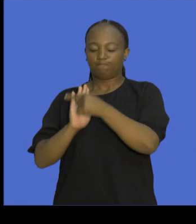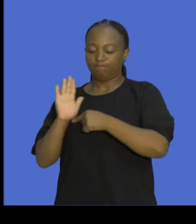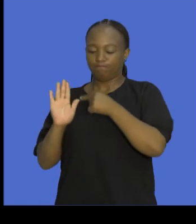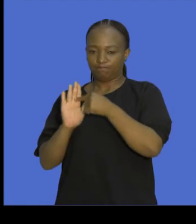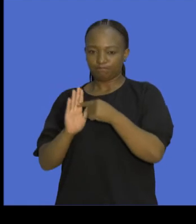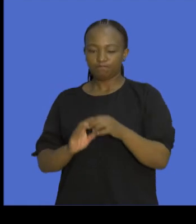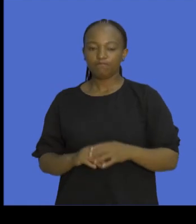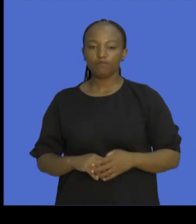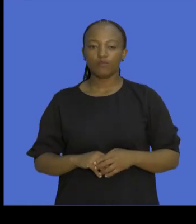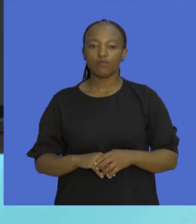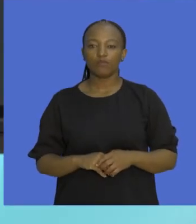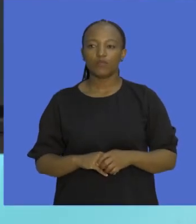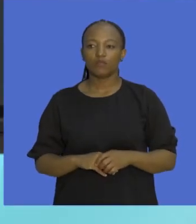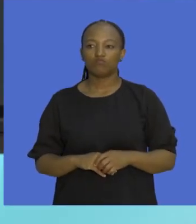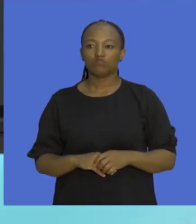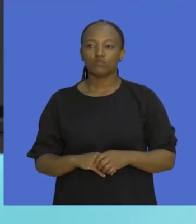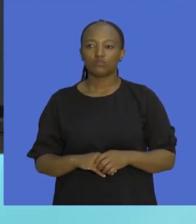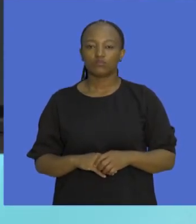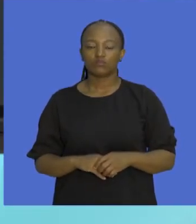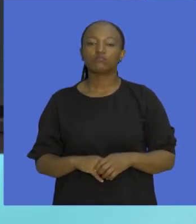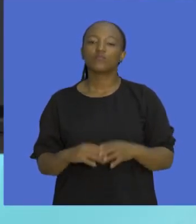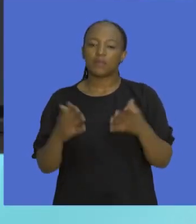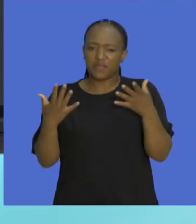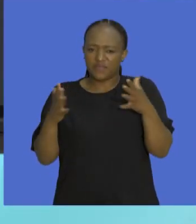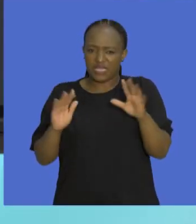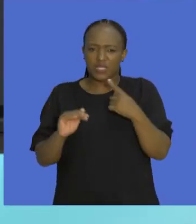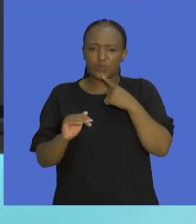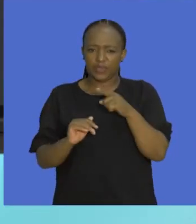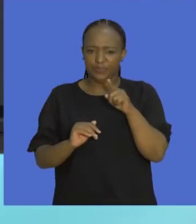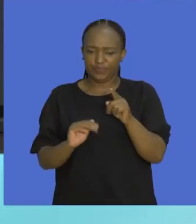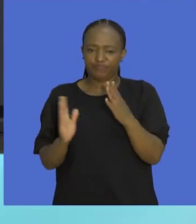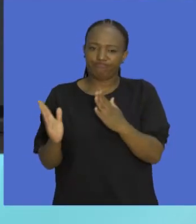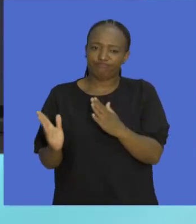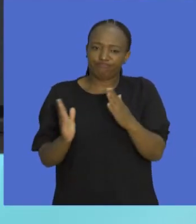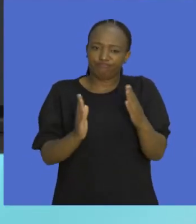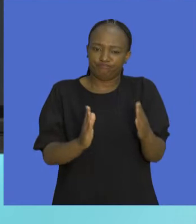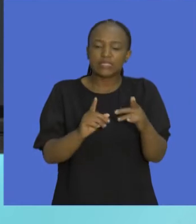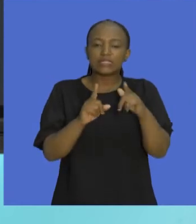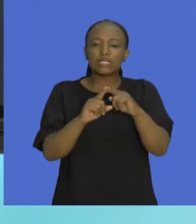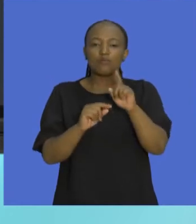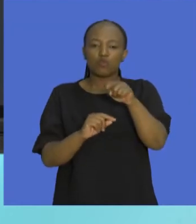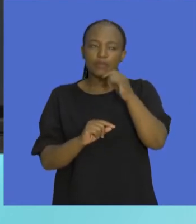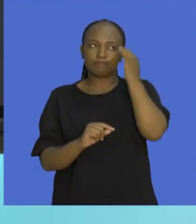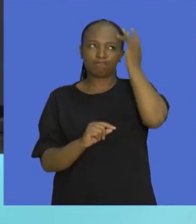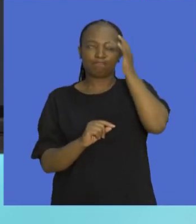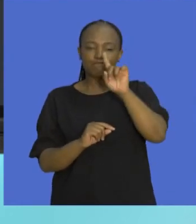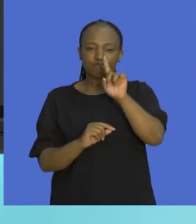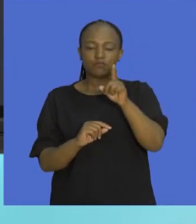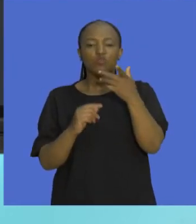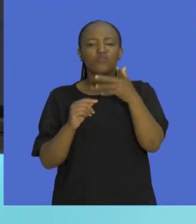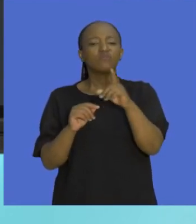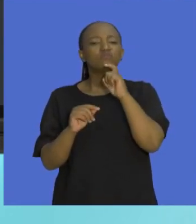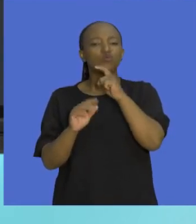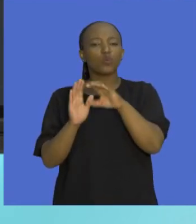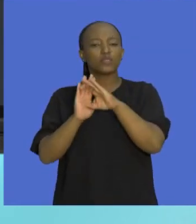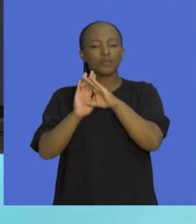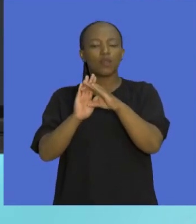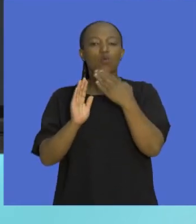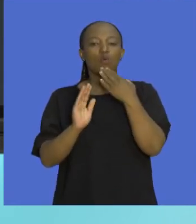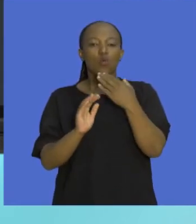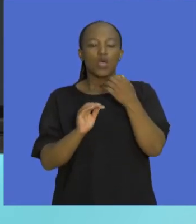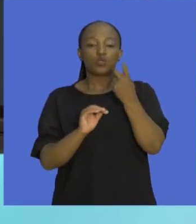Now, having said that, there are some aspects that you also need to think about. We used an example